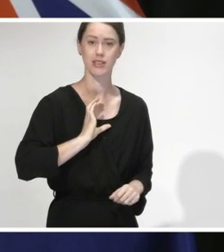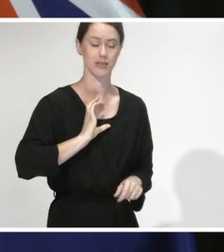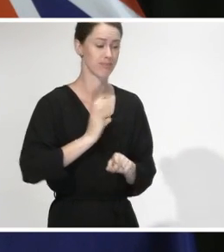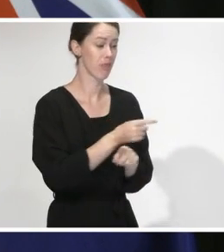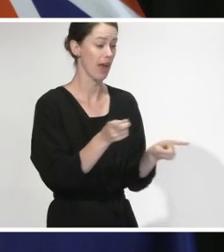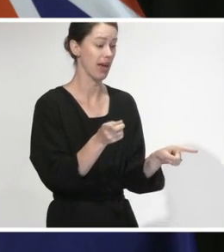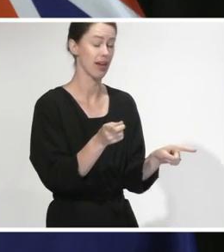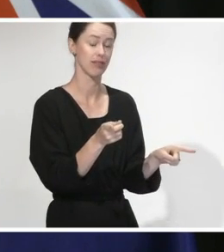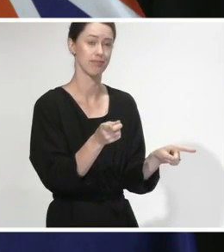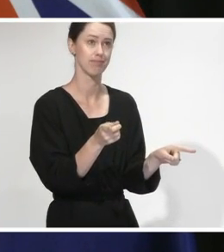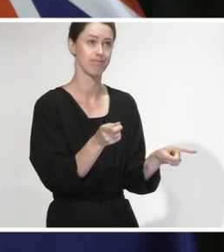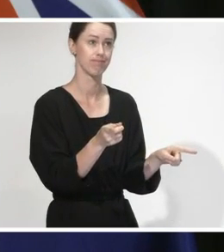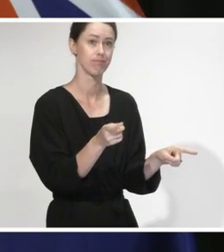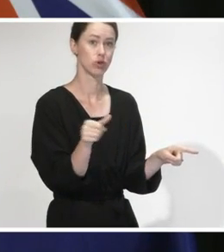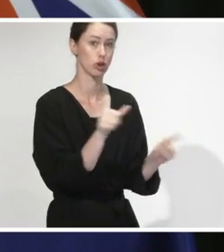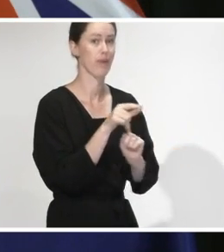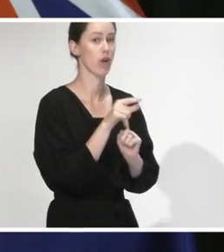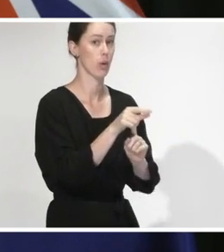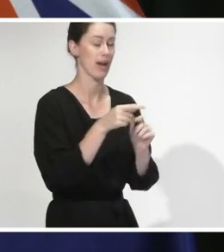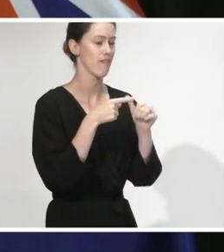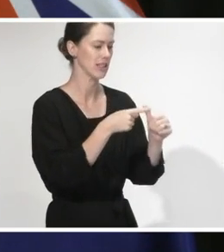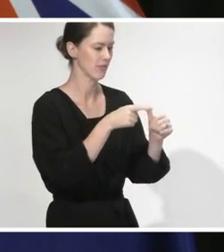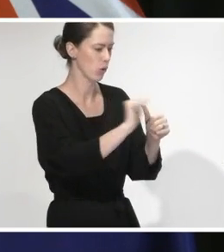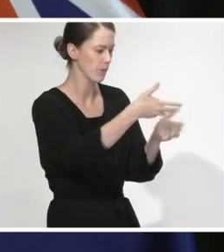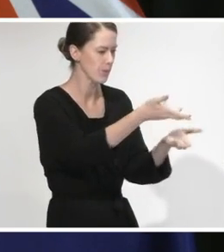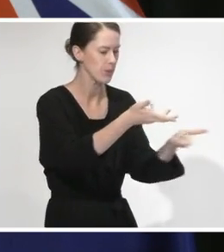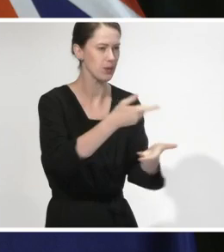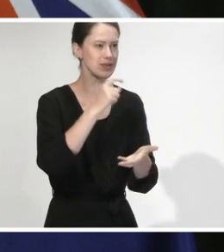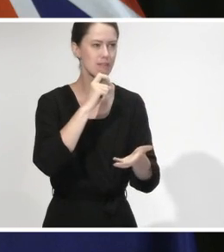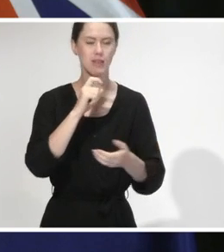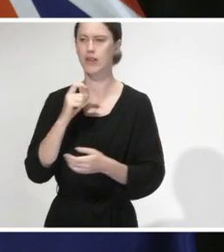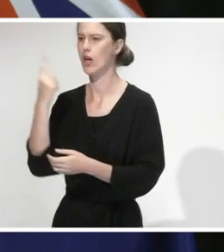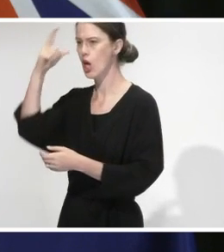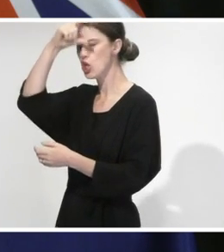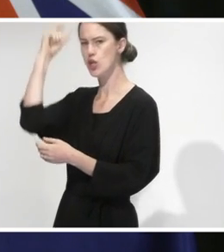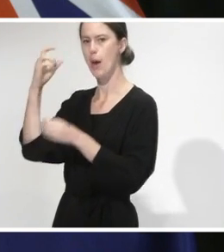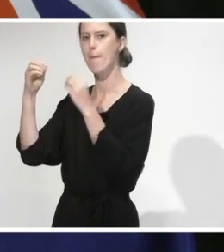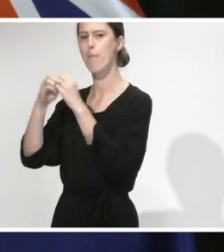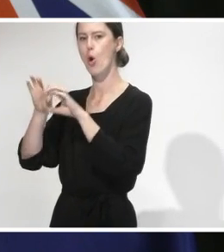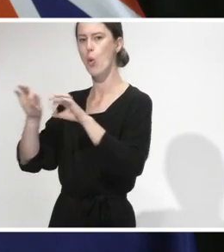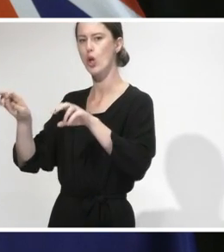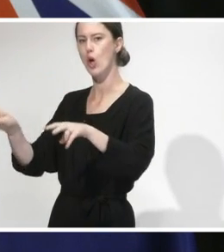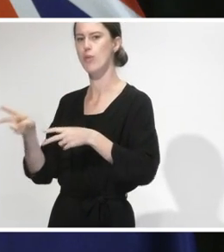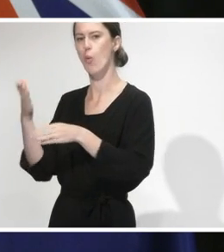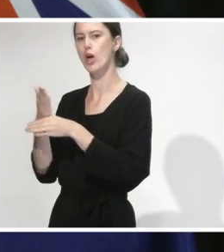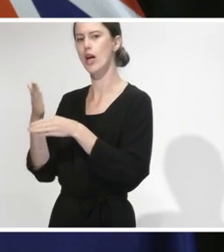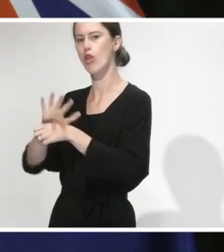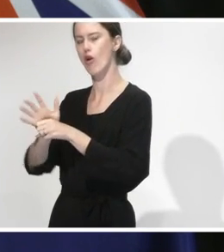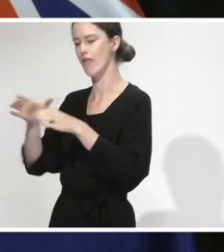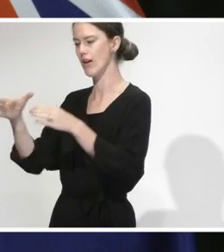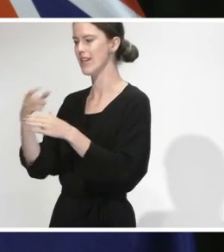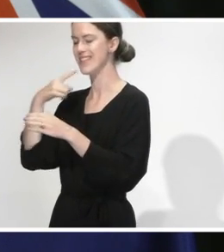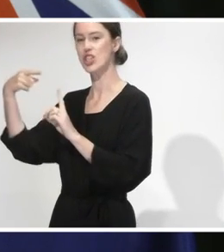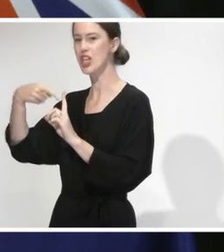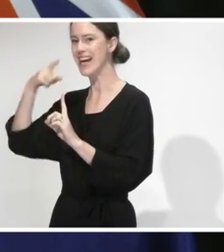they will be using that advice to inform their conversations with staff. At Burwood Hospital working on the COVID ward told us that she doesn't